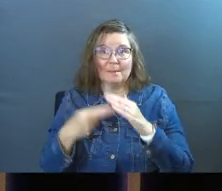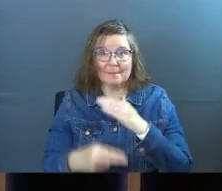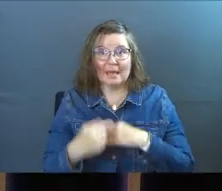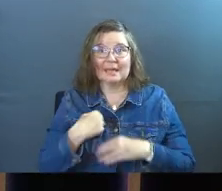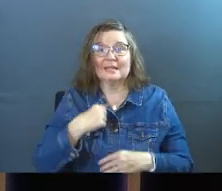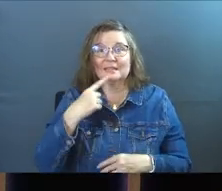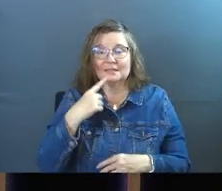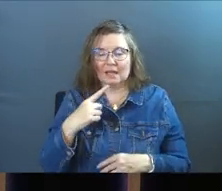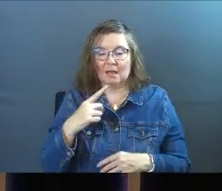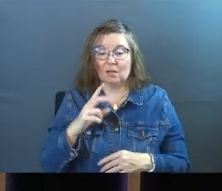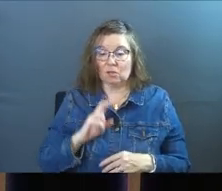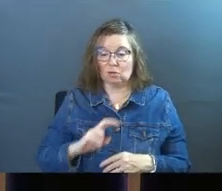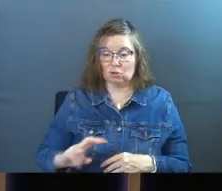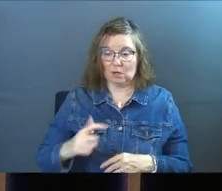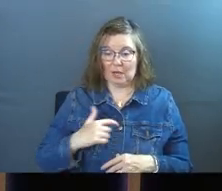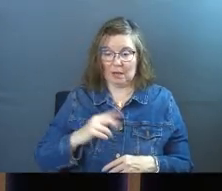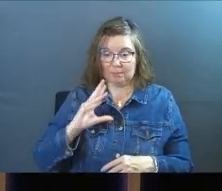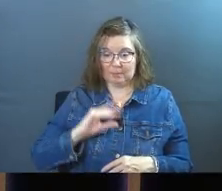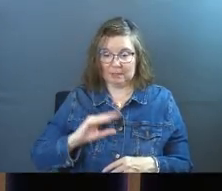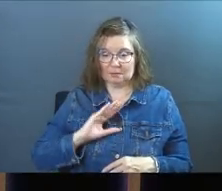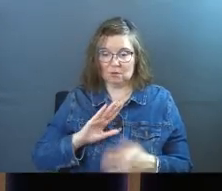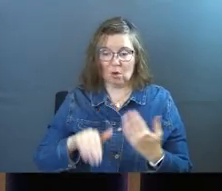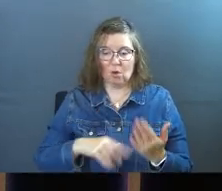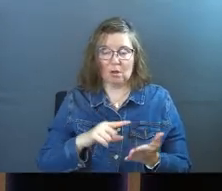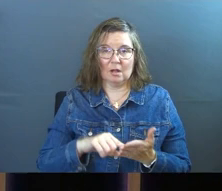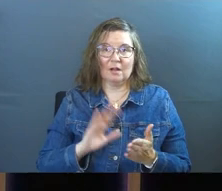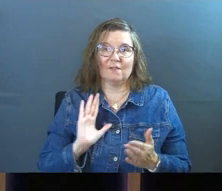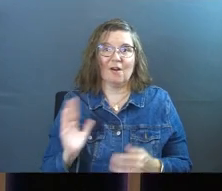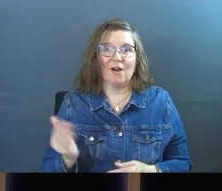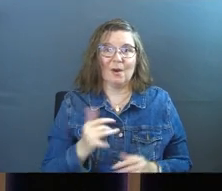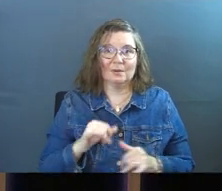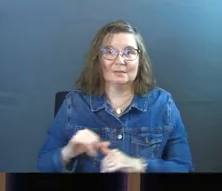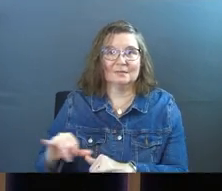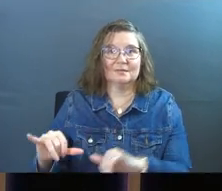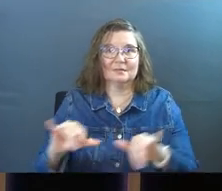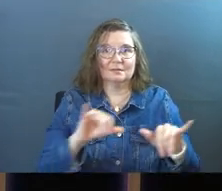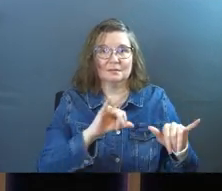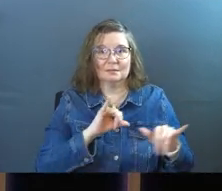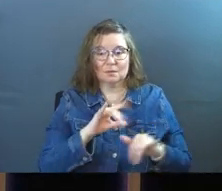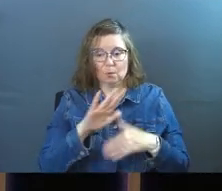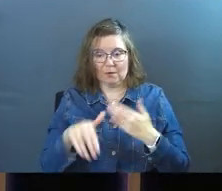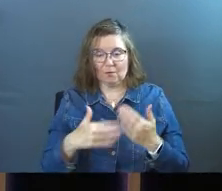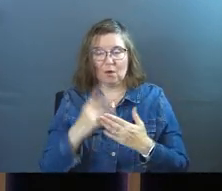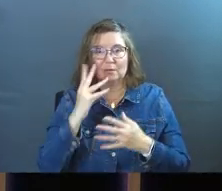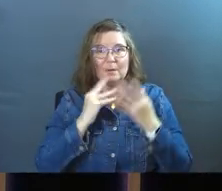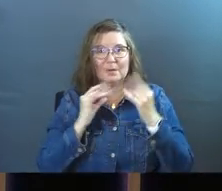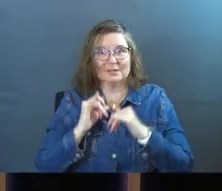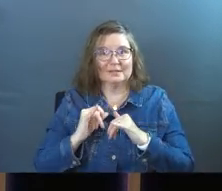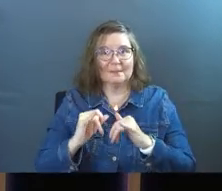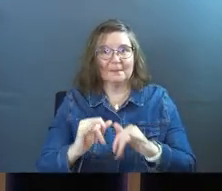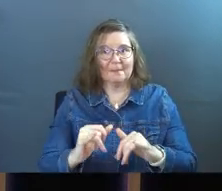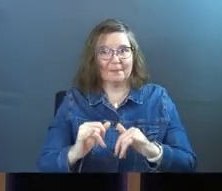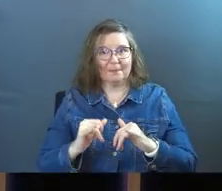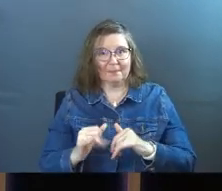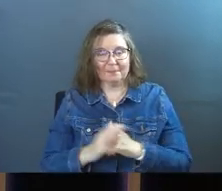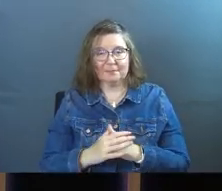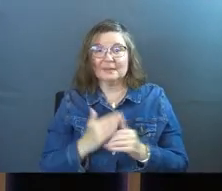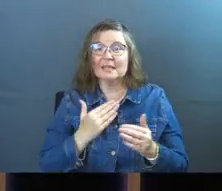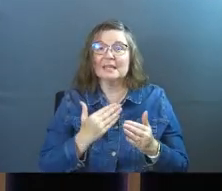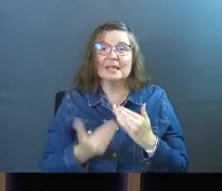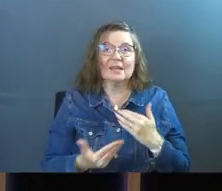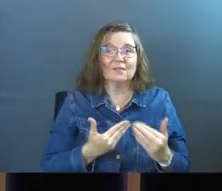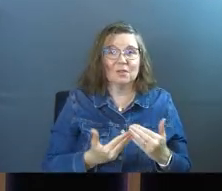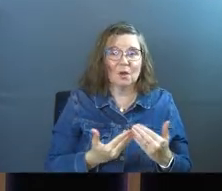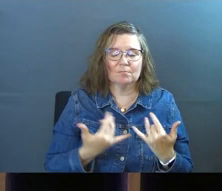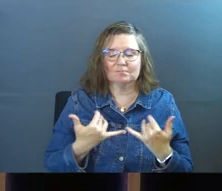is saying, the journey I'm going through is all of our journey, because we've all been there. Even